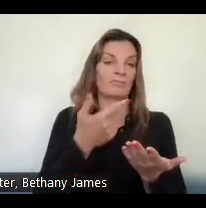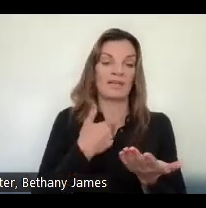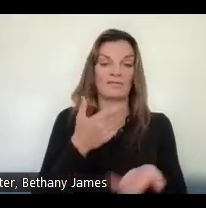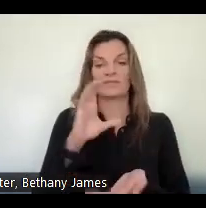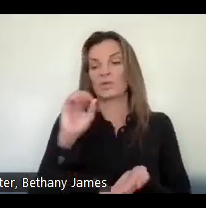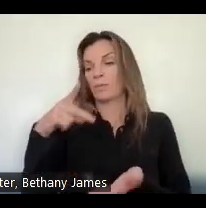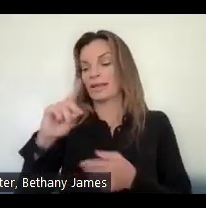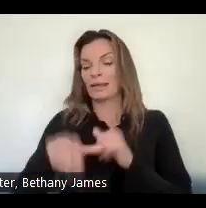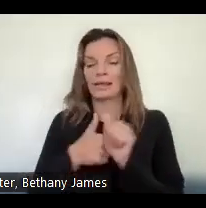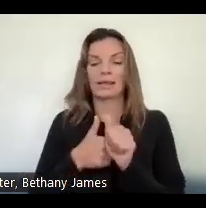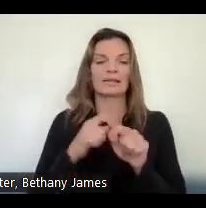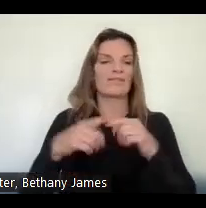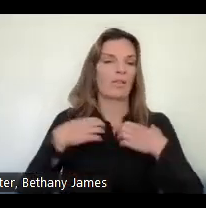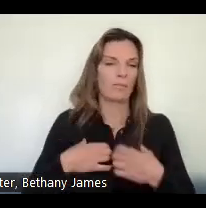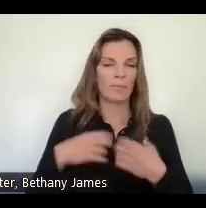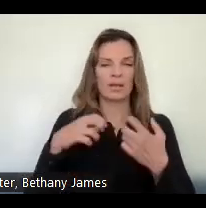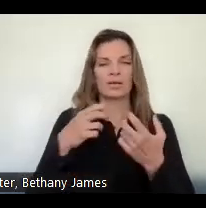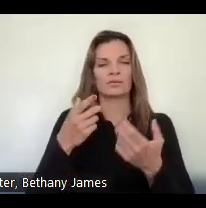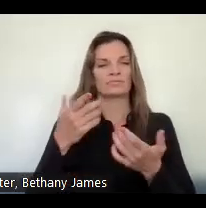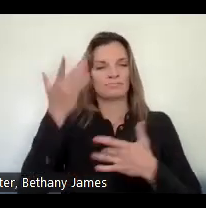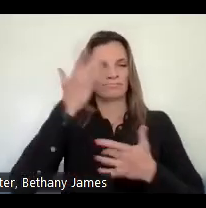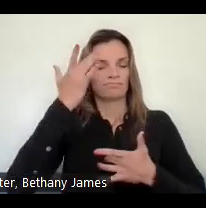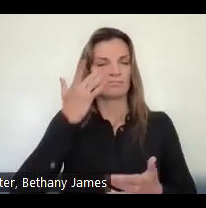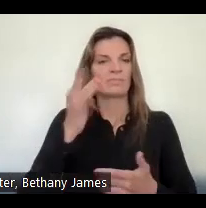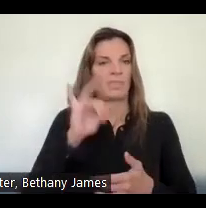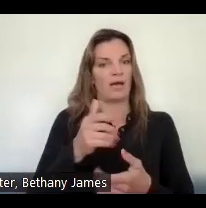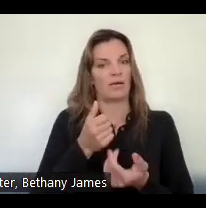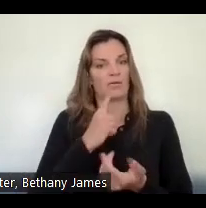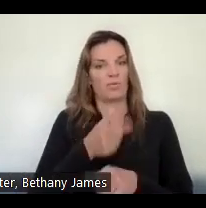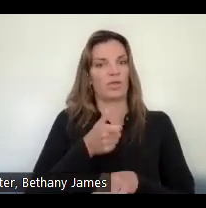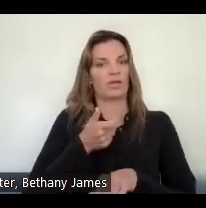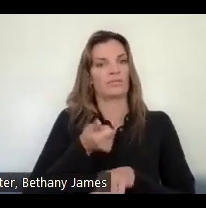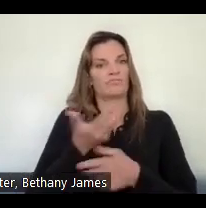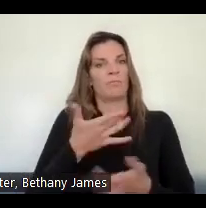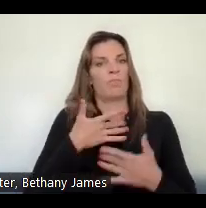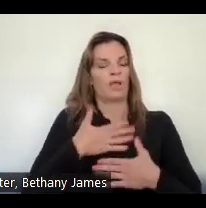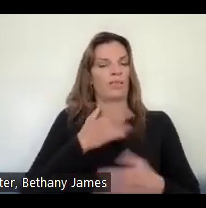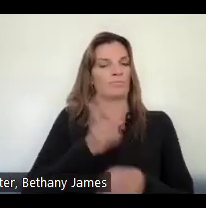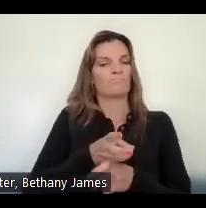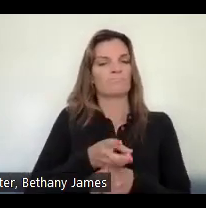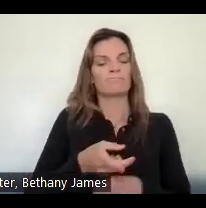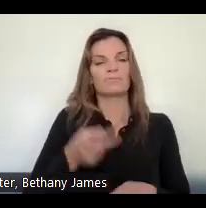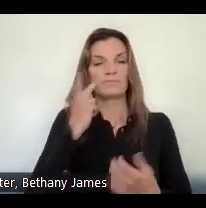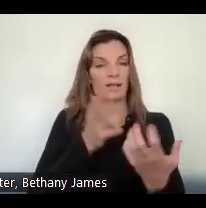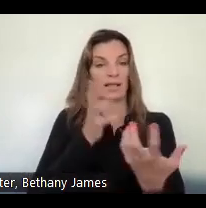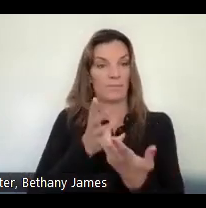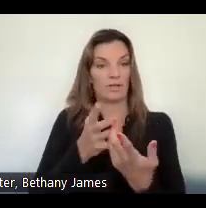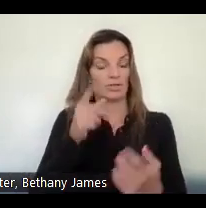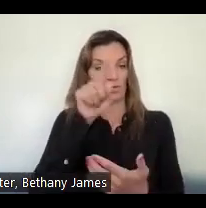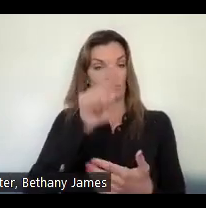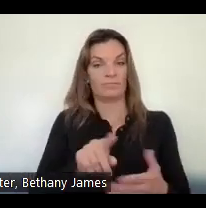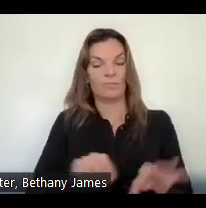COPD, emphysema that may impact their breathing as well. These are some accommodations here. The biggest thing is you want to create